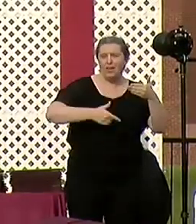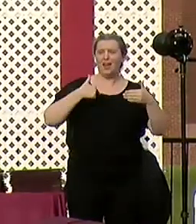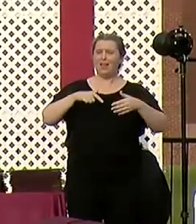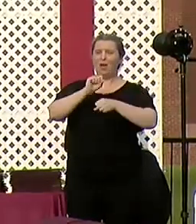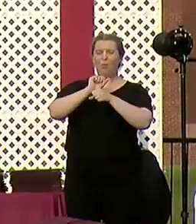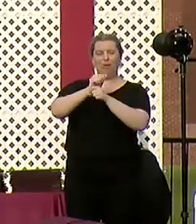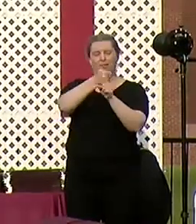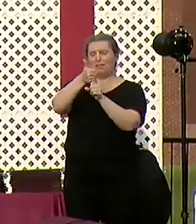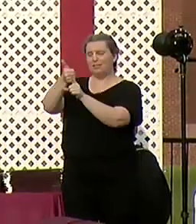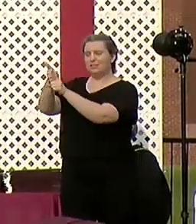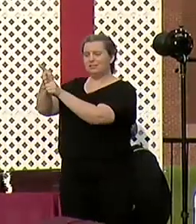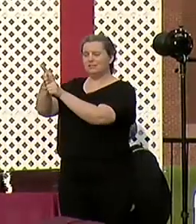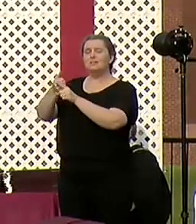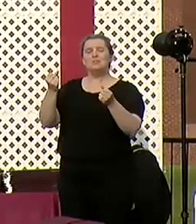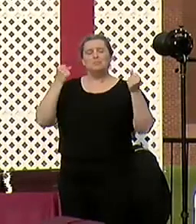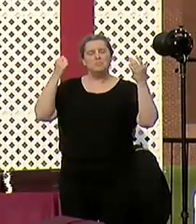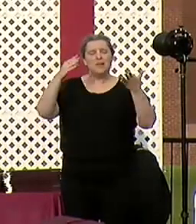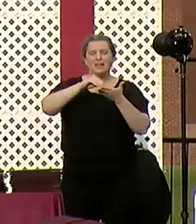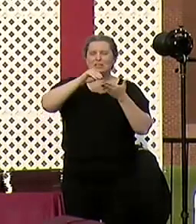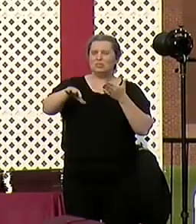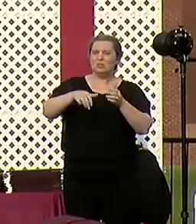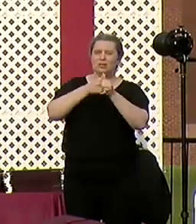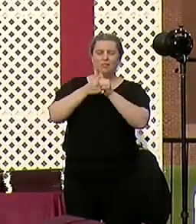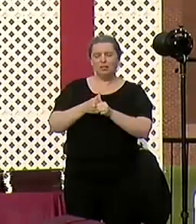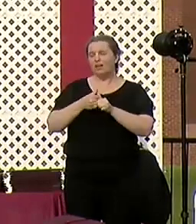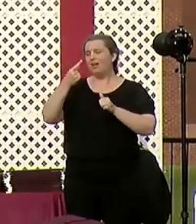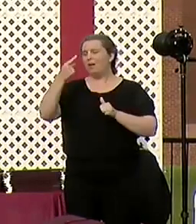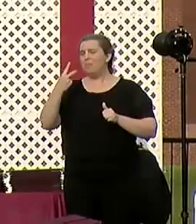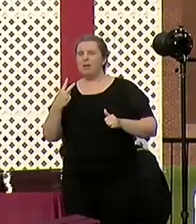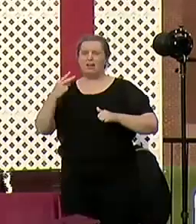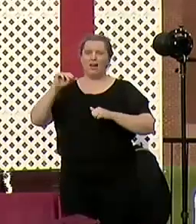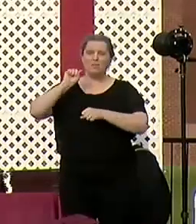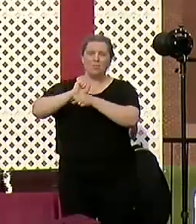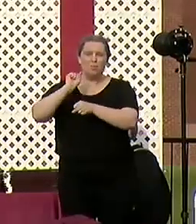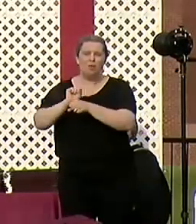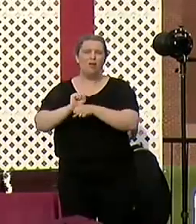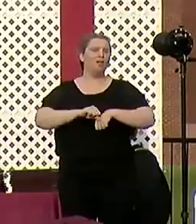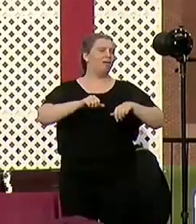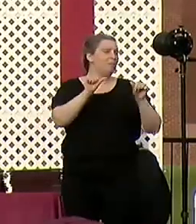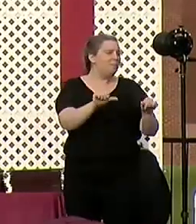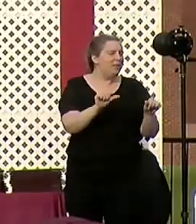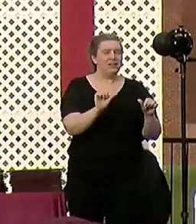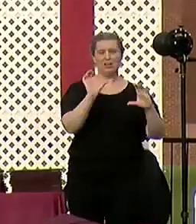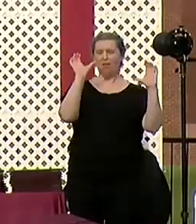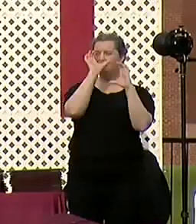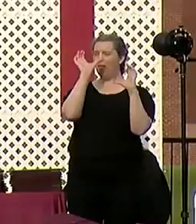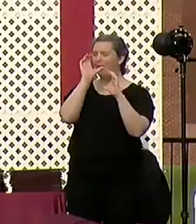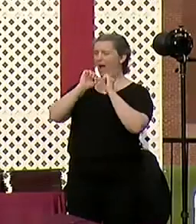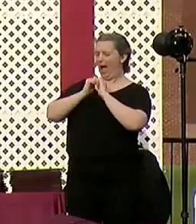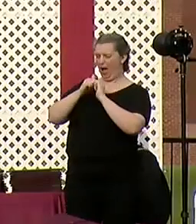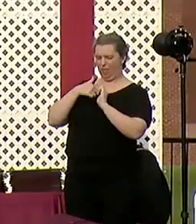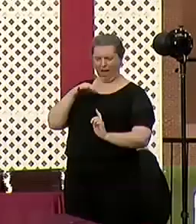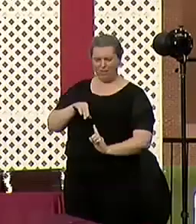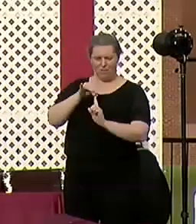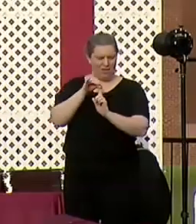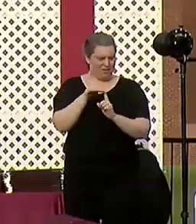on their own. Many students balance academics with part-time jobs and family responsibilities, while still others look for ways to pursue their unique interests